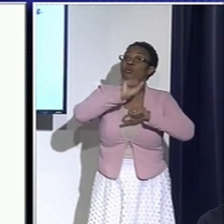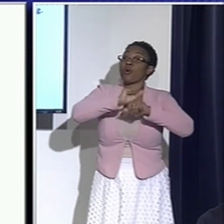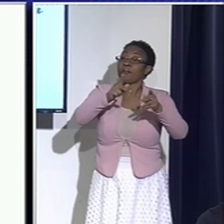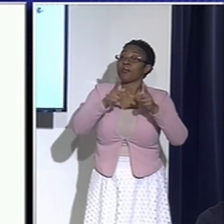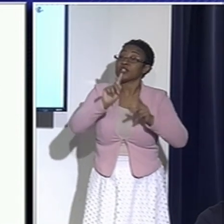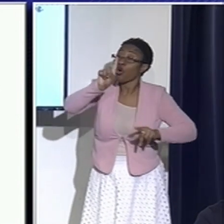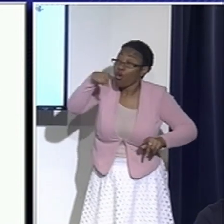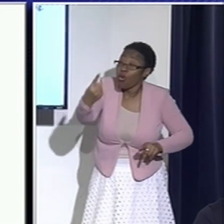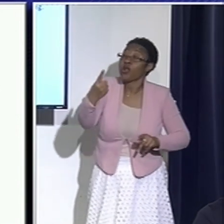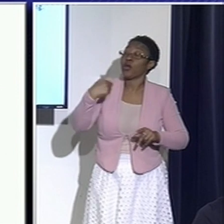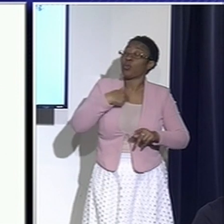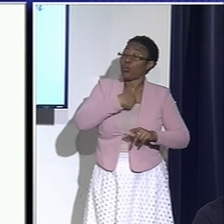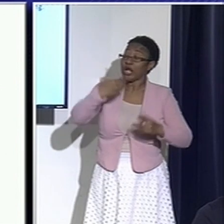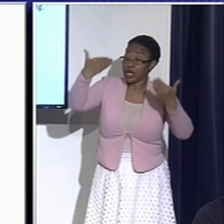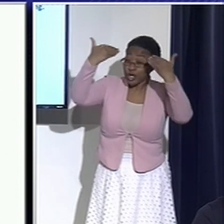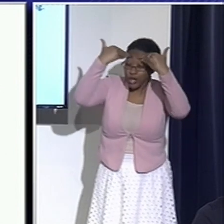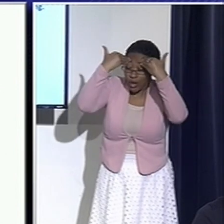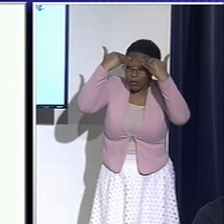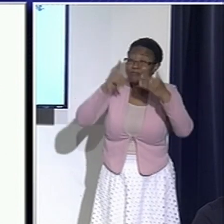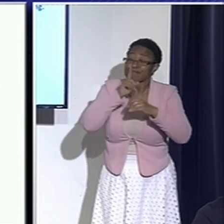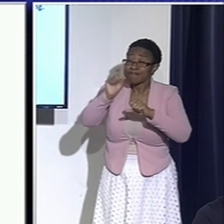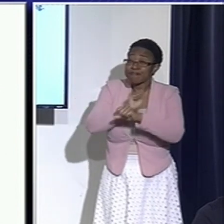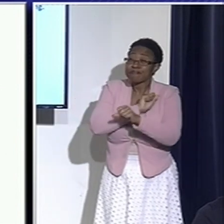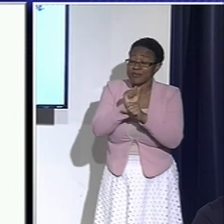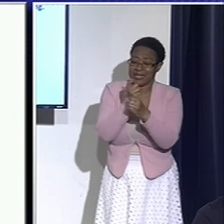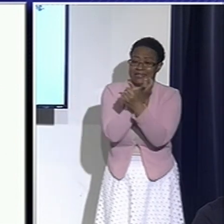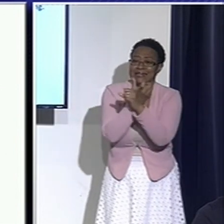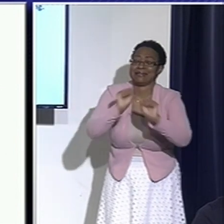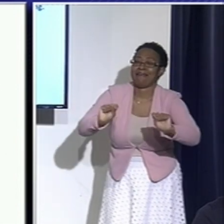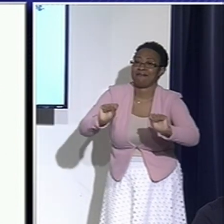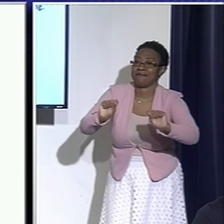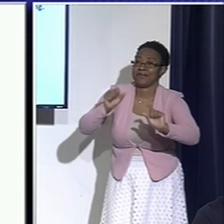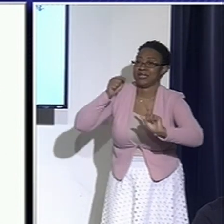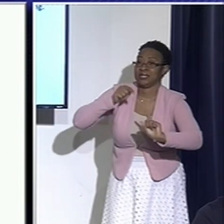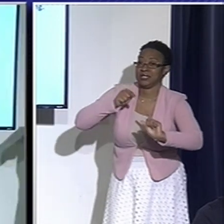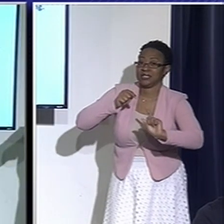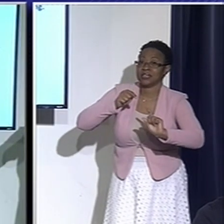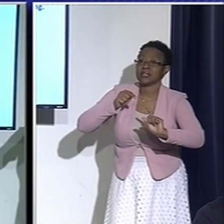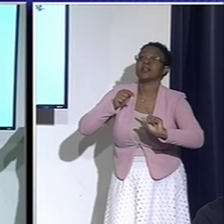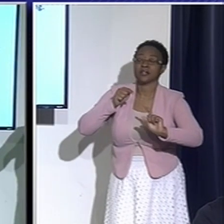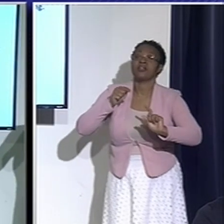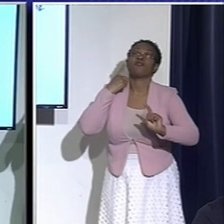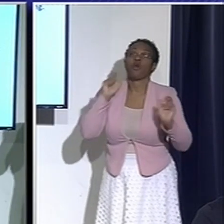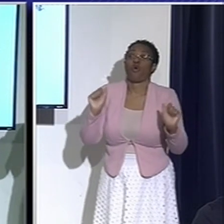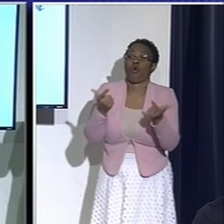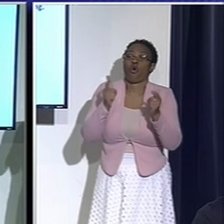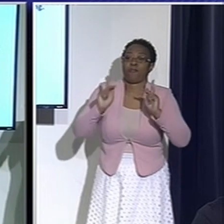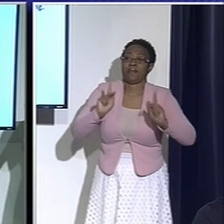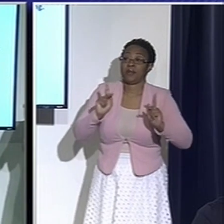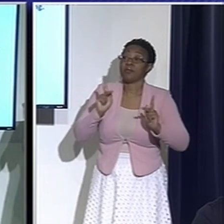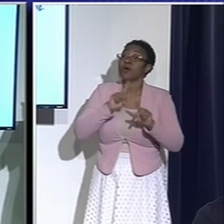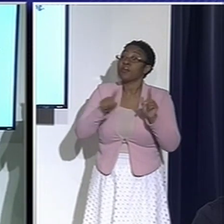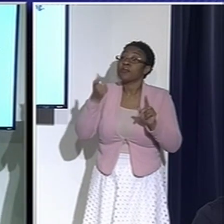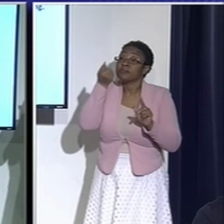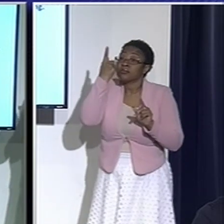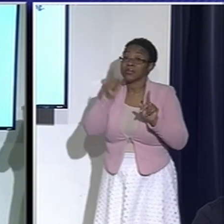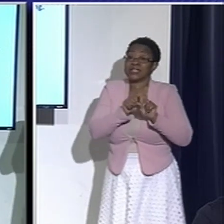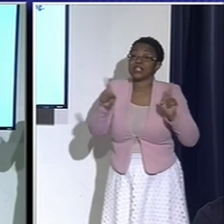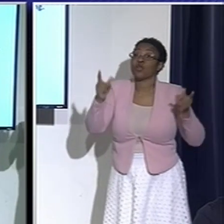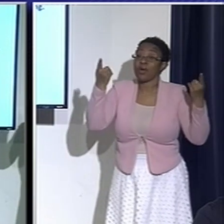when we're convinced that workplace is as safe as it can possibly be. But we will have